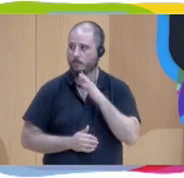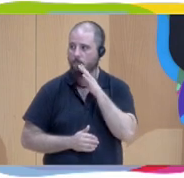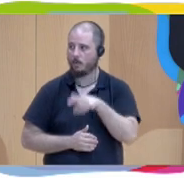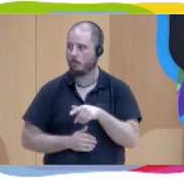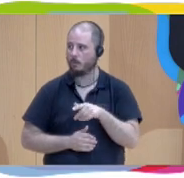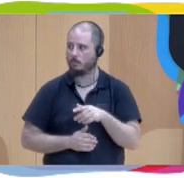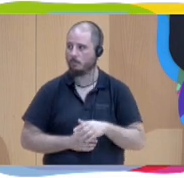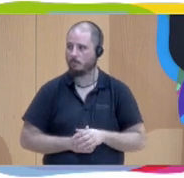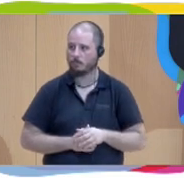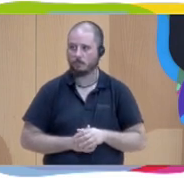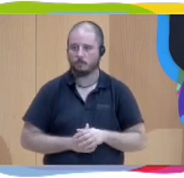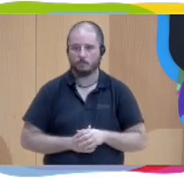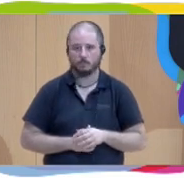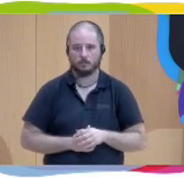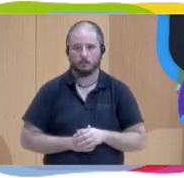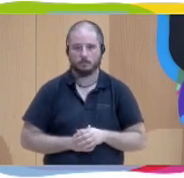they are very excellent.